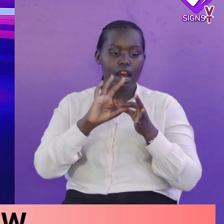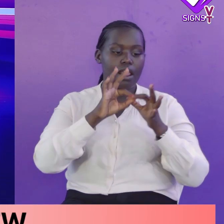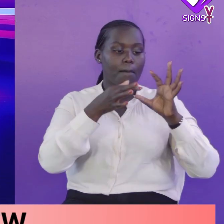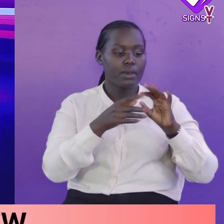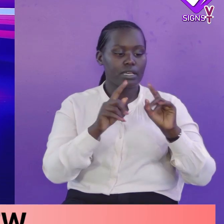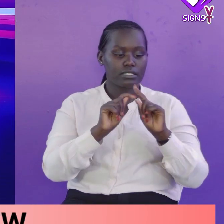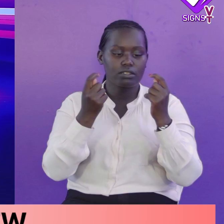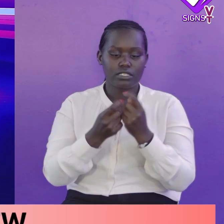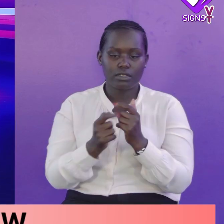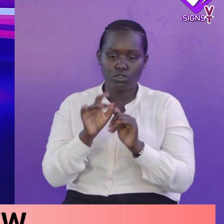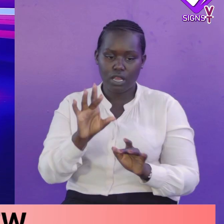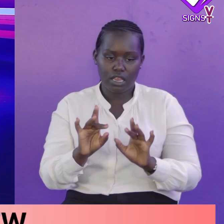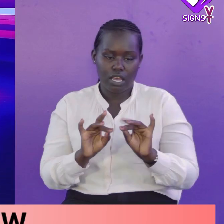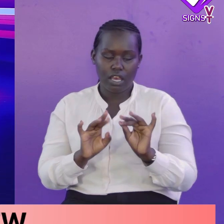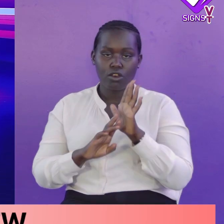to represent Kenya